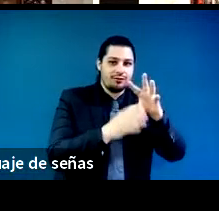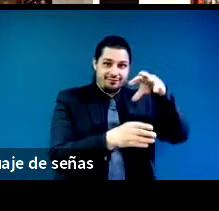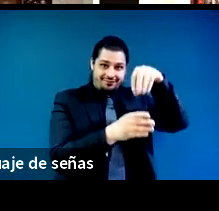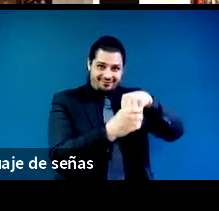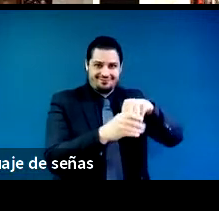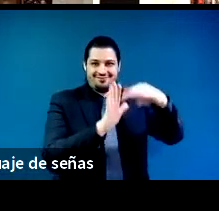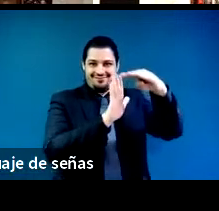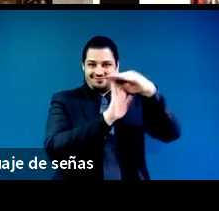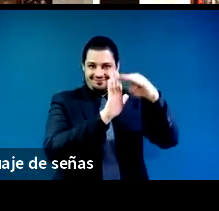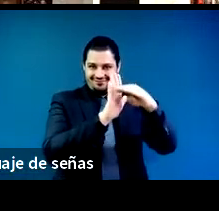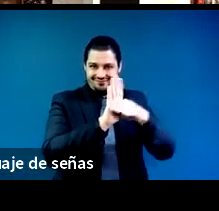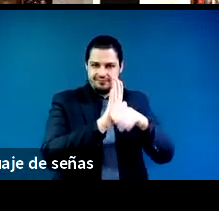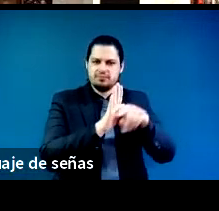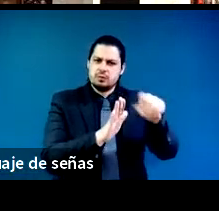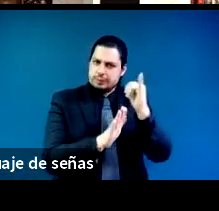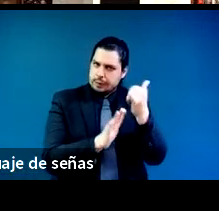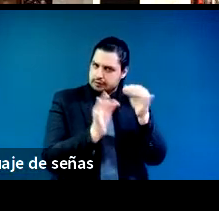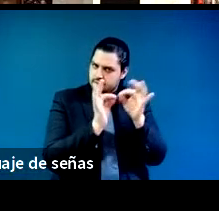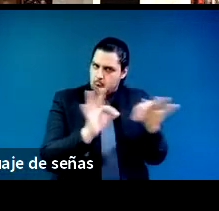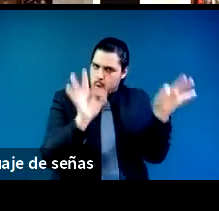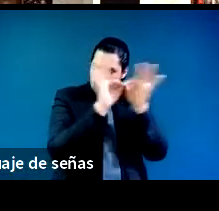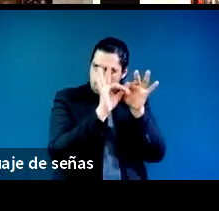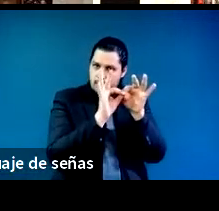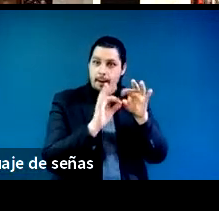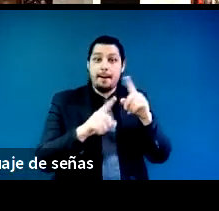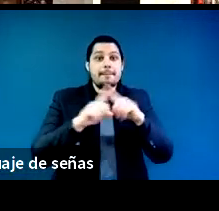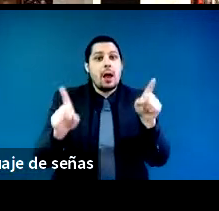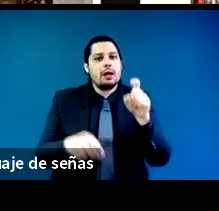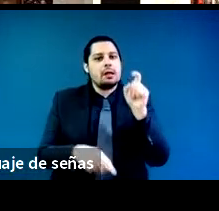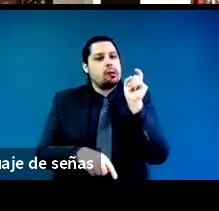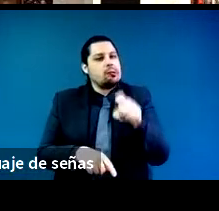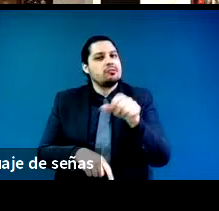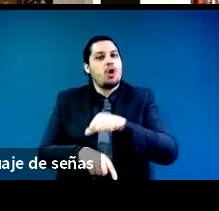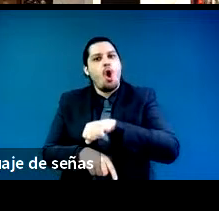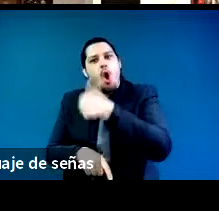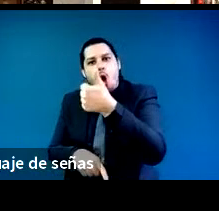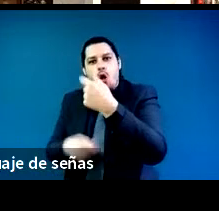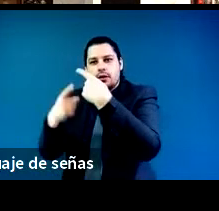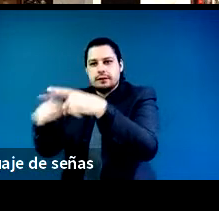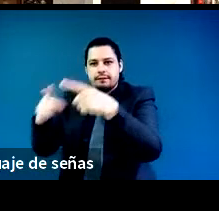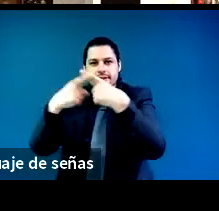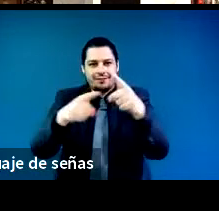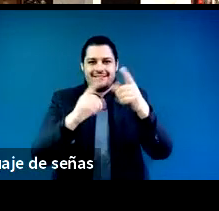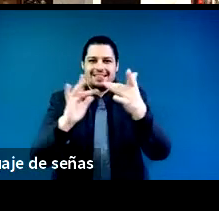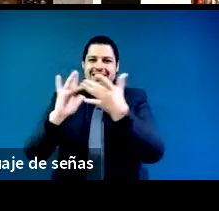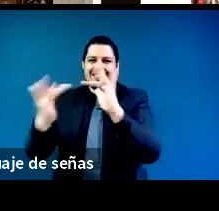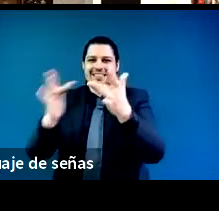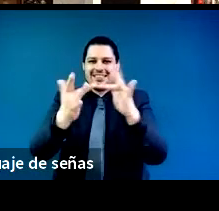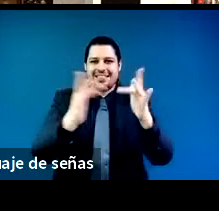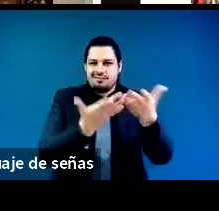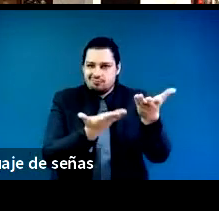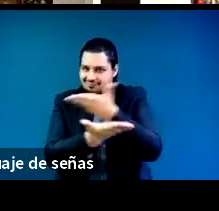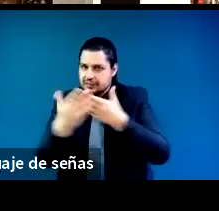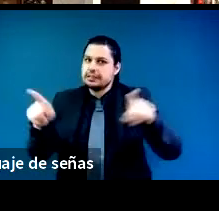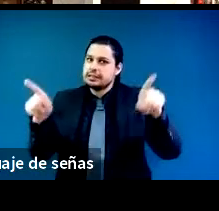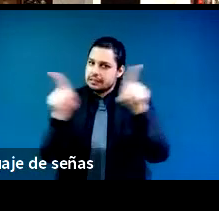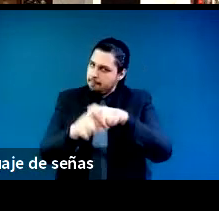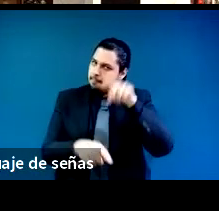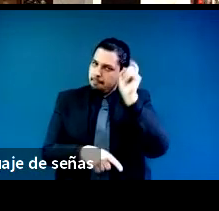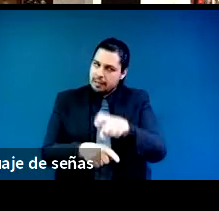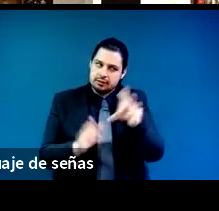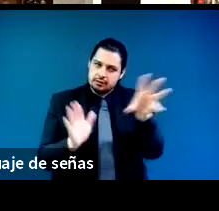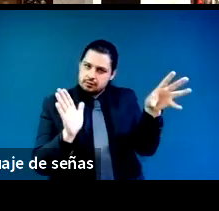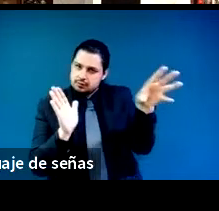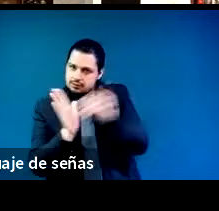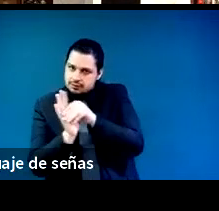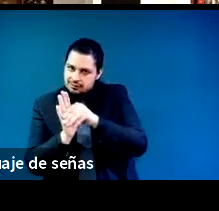not a privatized activity. We need to understand that there's only so far that private consulting firms will do in trying